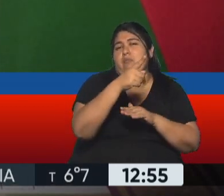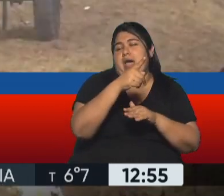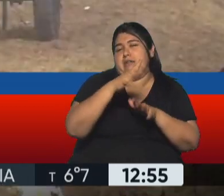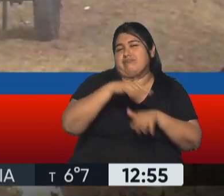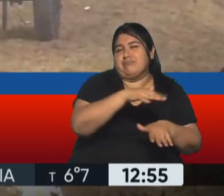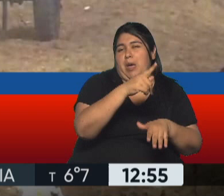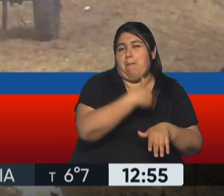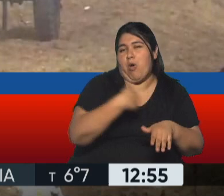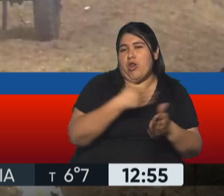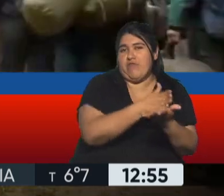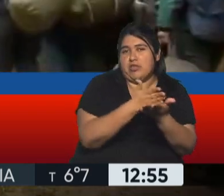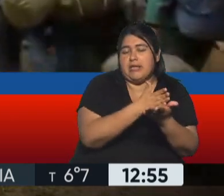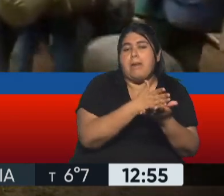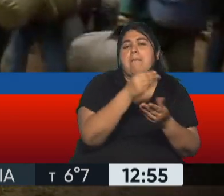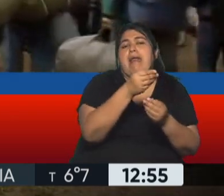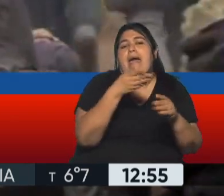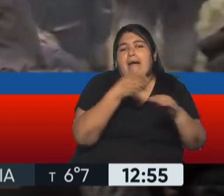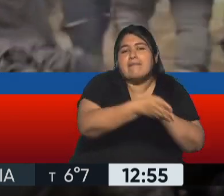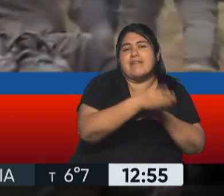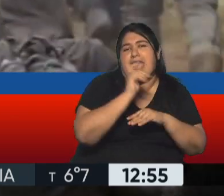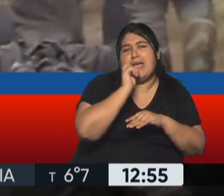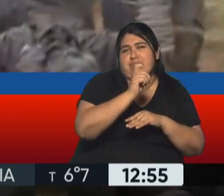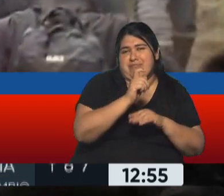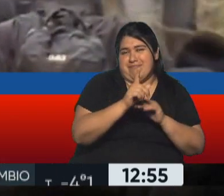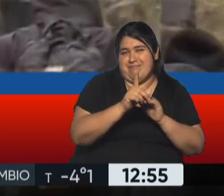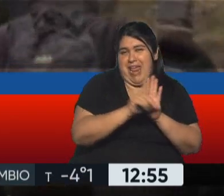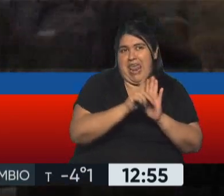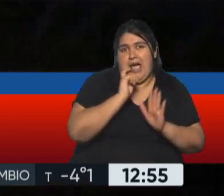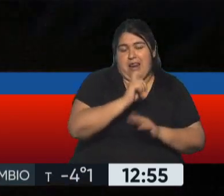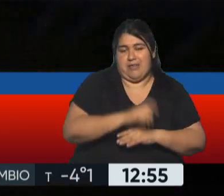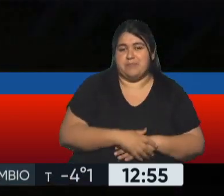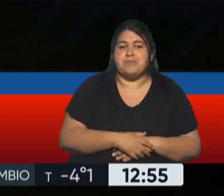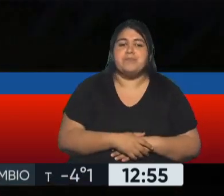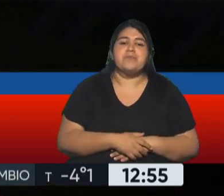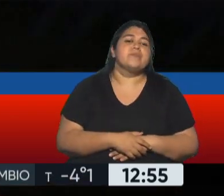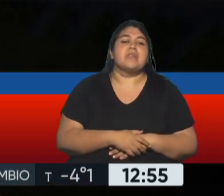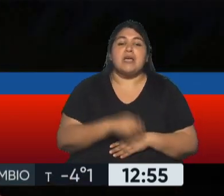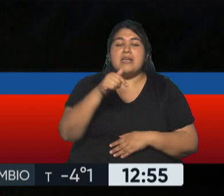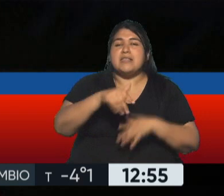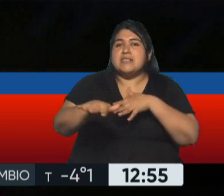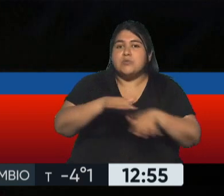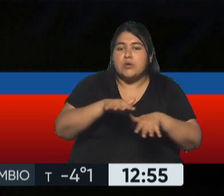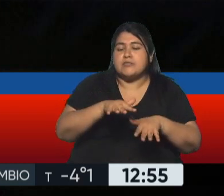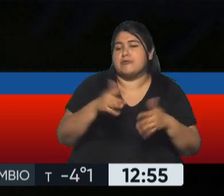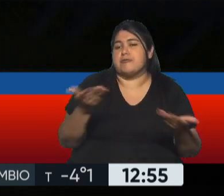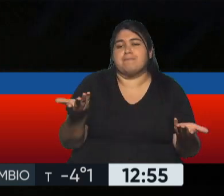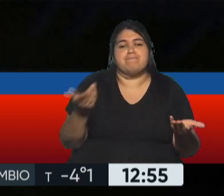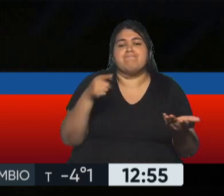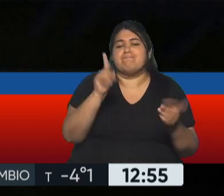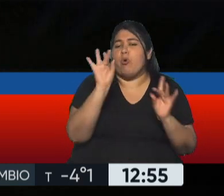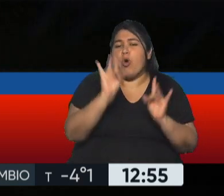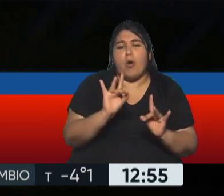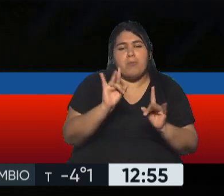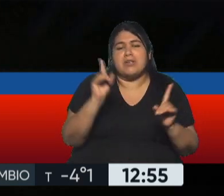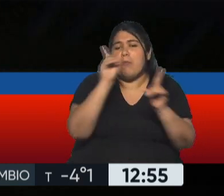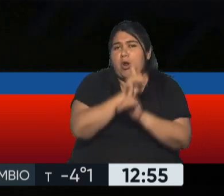Polonia para que ingresen ilegalmente a territorio europeo. The situation is evidently extremely complex